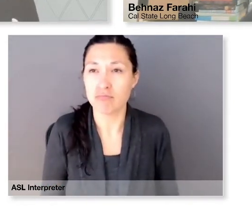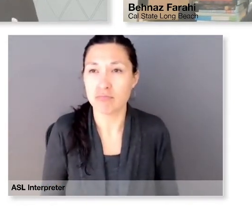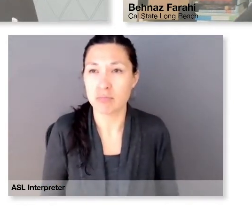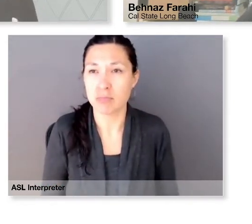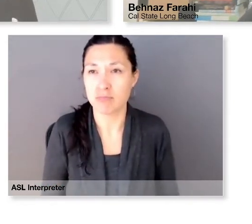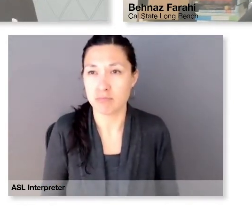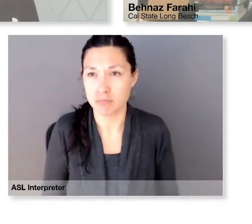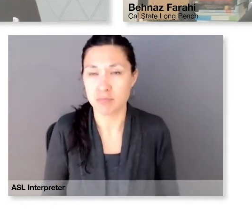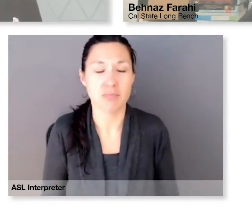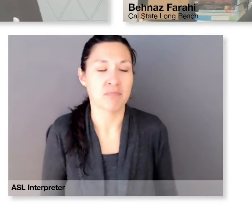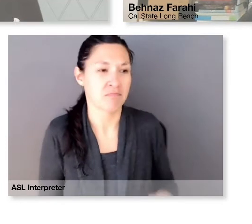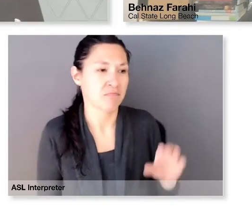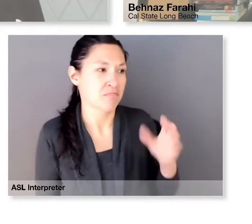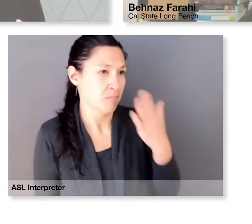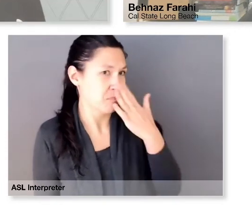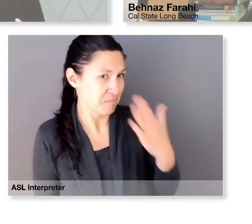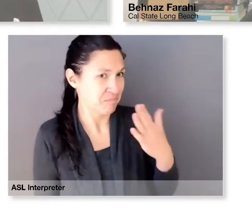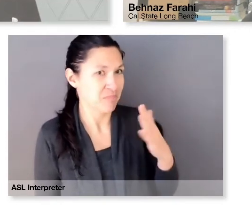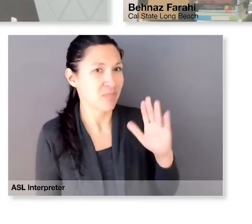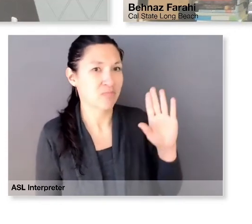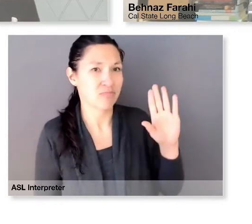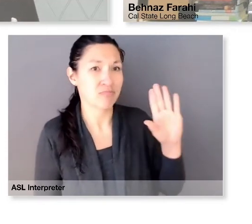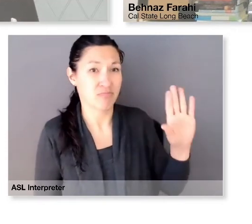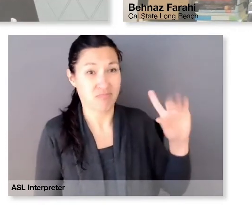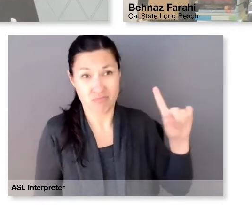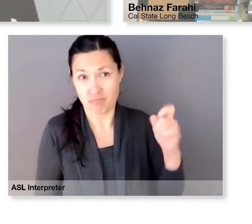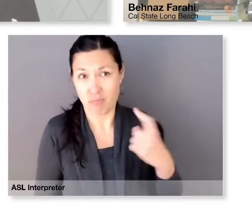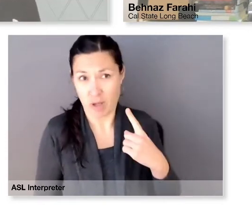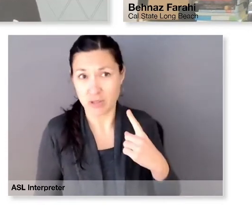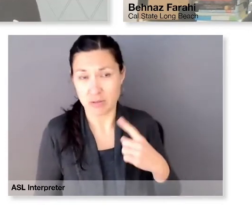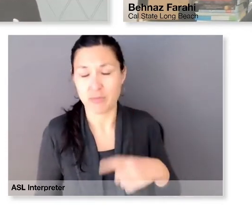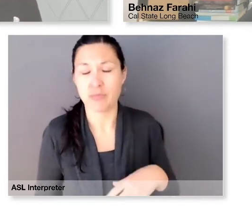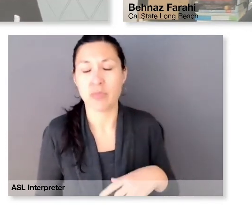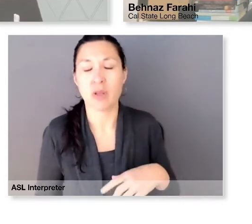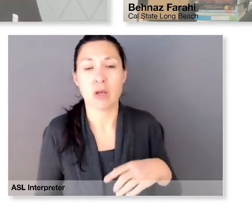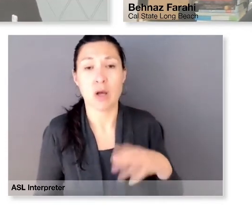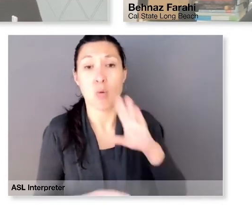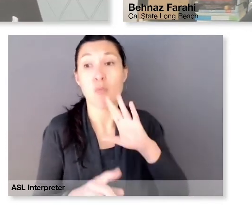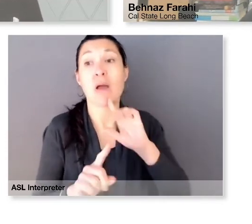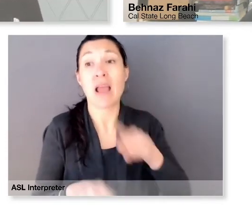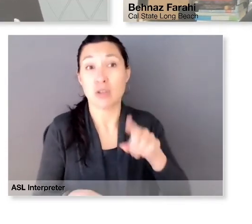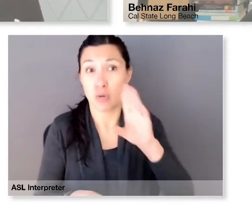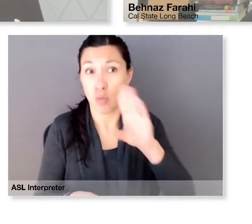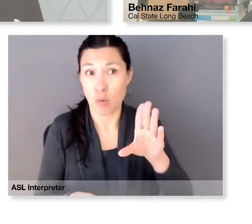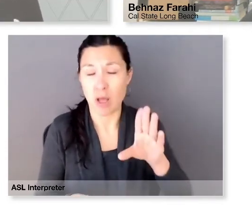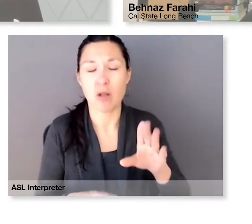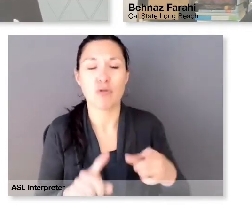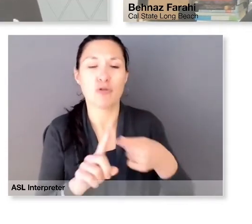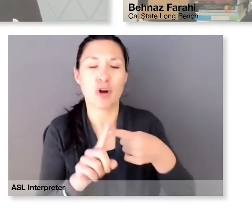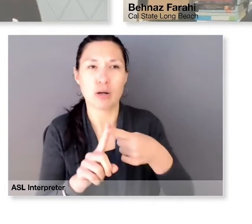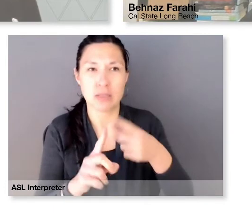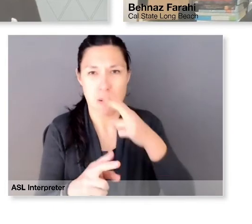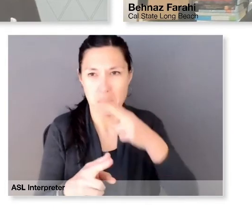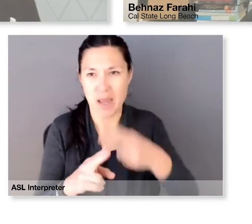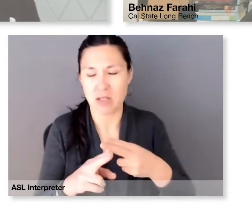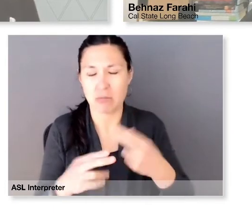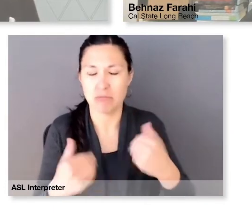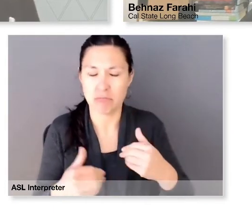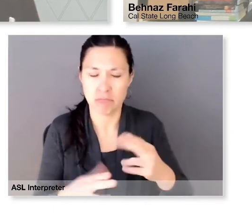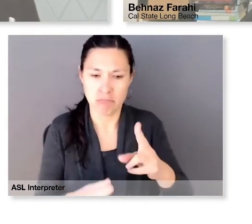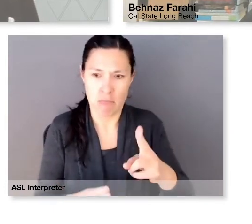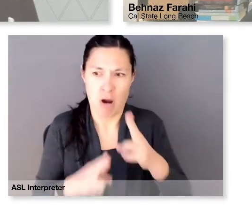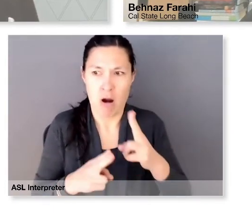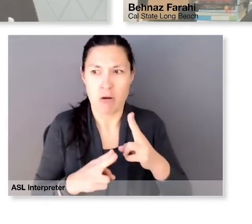Thank you so much for the great question, Fox. And also, before I answer, I want to say that it's a great honor to be in such an